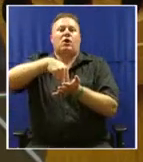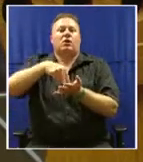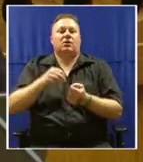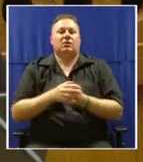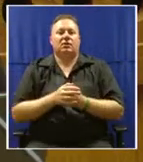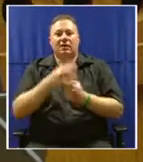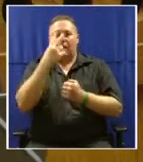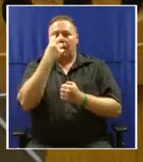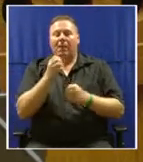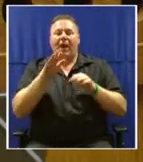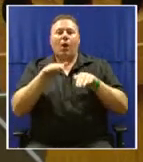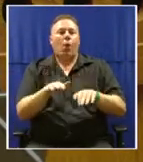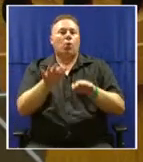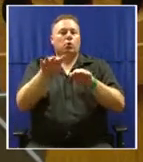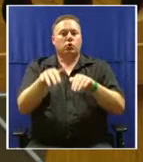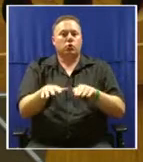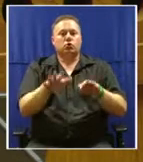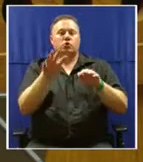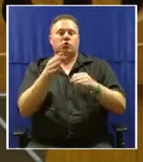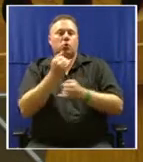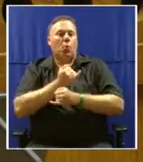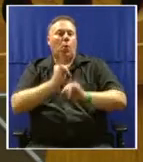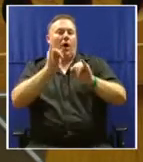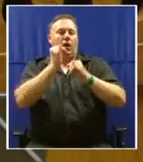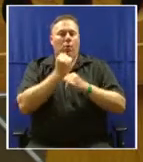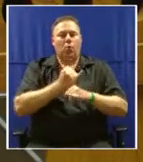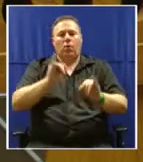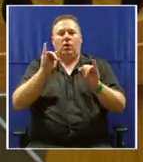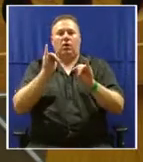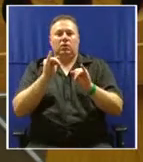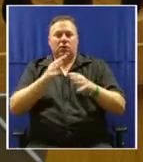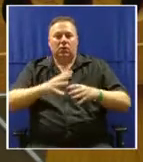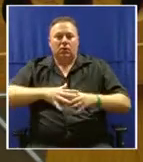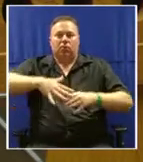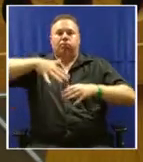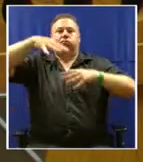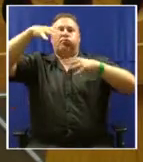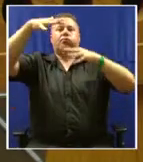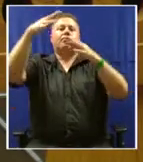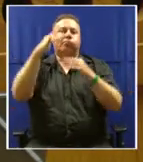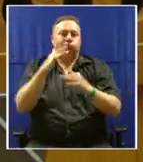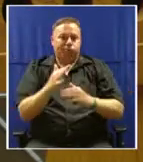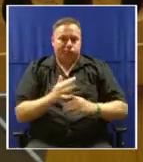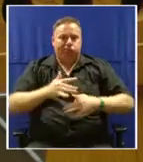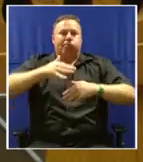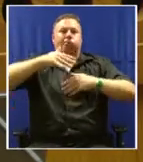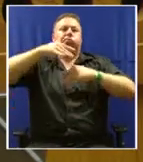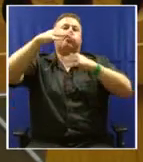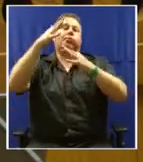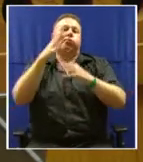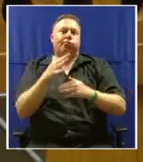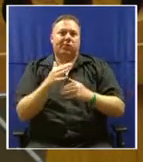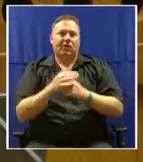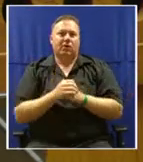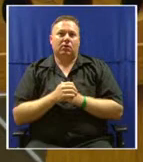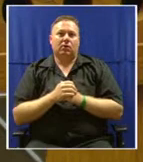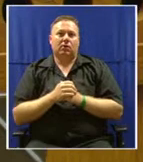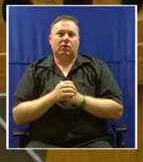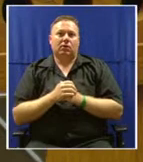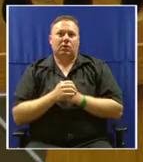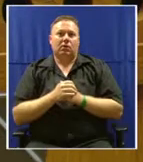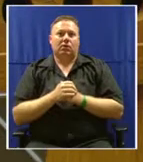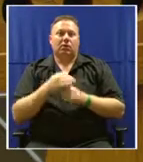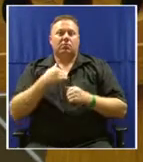leaping and wide, welling and swelling. I bear in